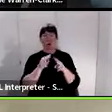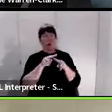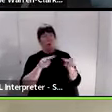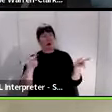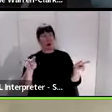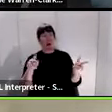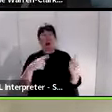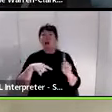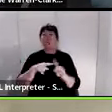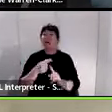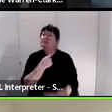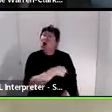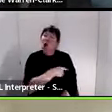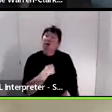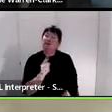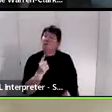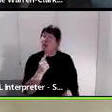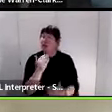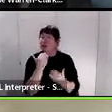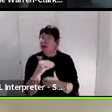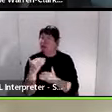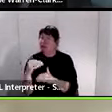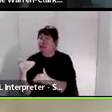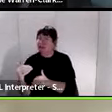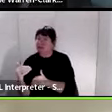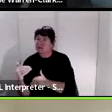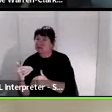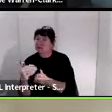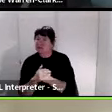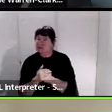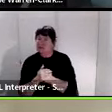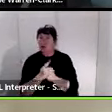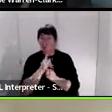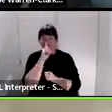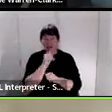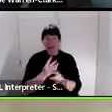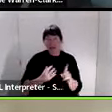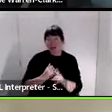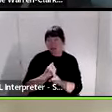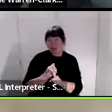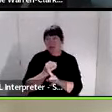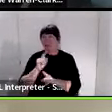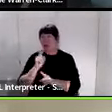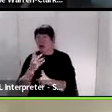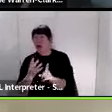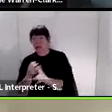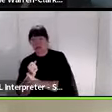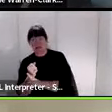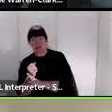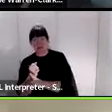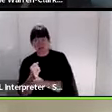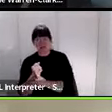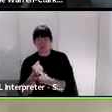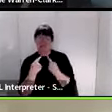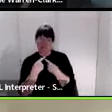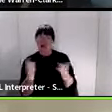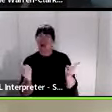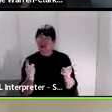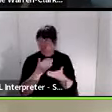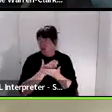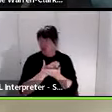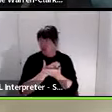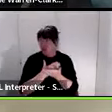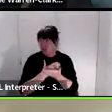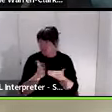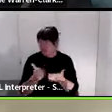also find there's a fair amount of naivety about what's achievable from your position. And we